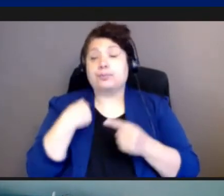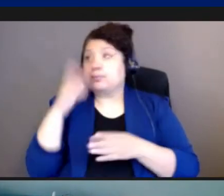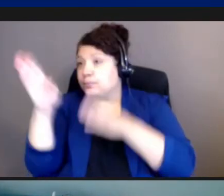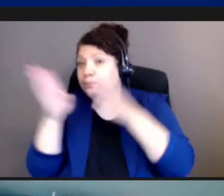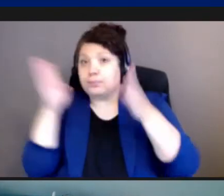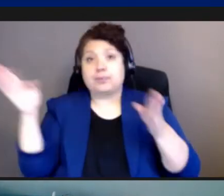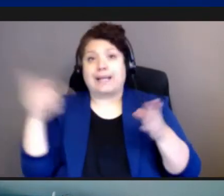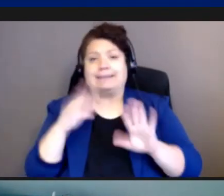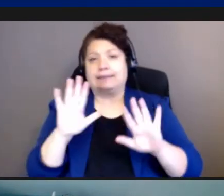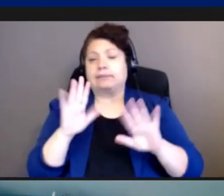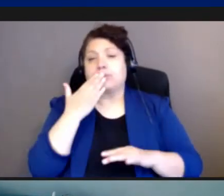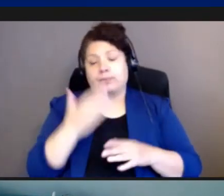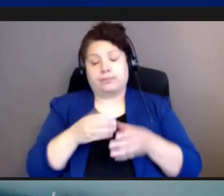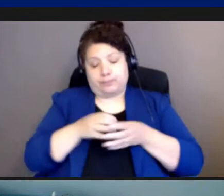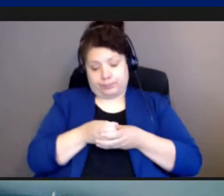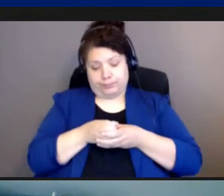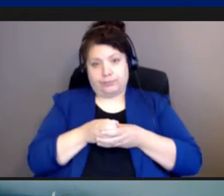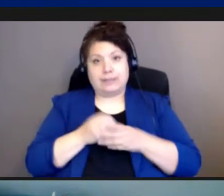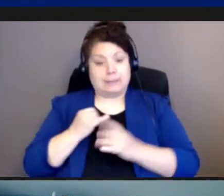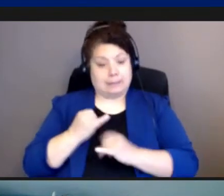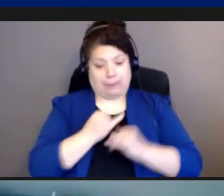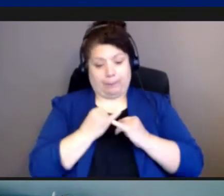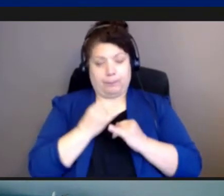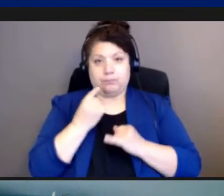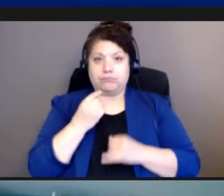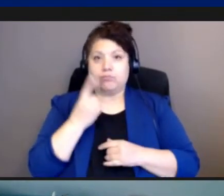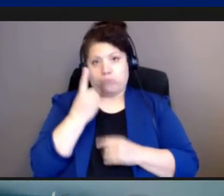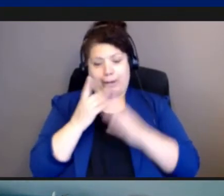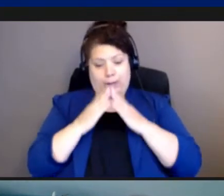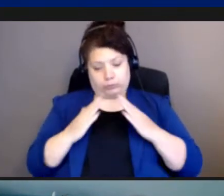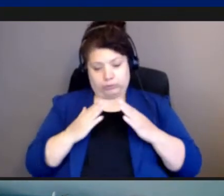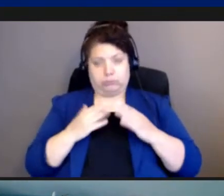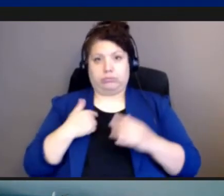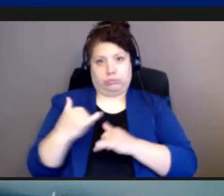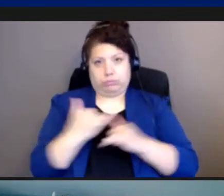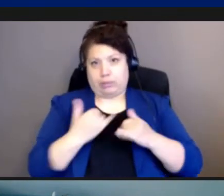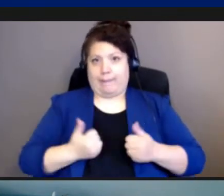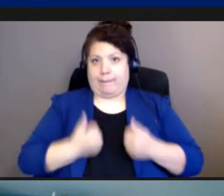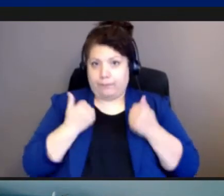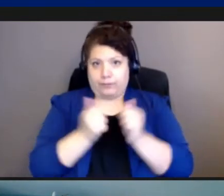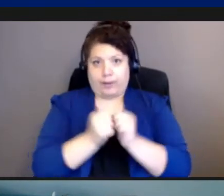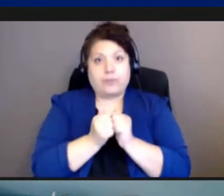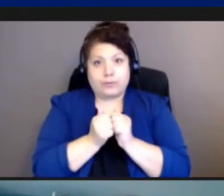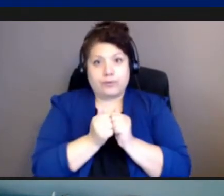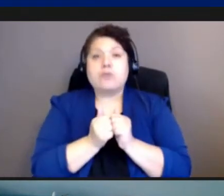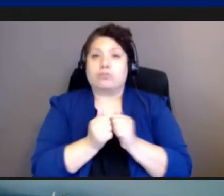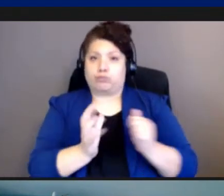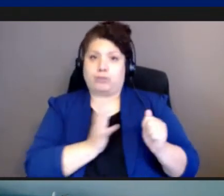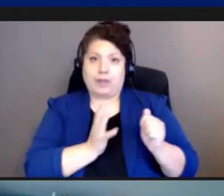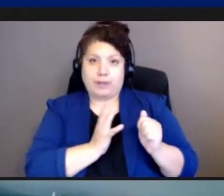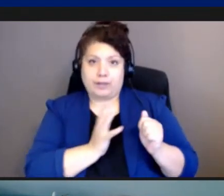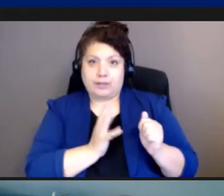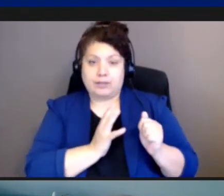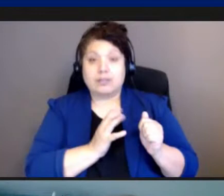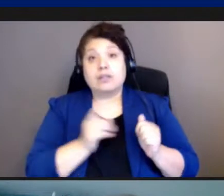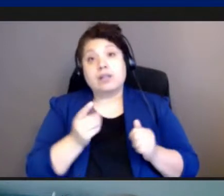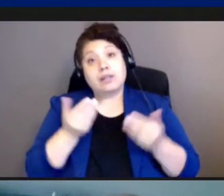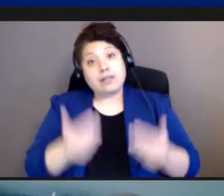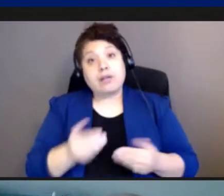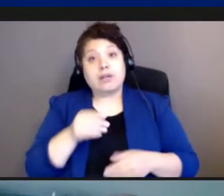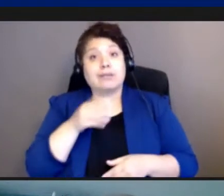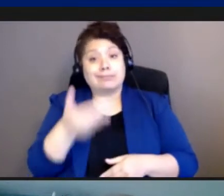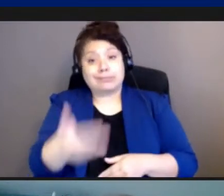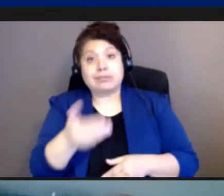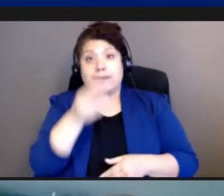with their household every day at this point, and even more so over this Thanksgiving weekend